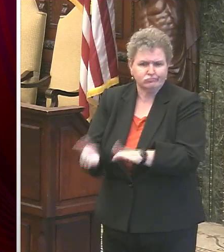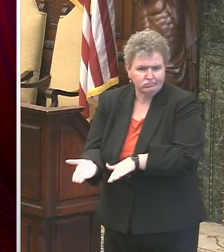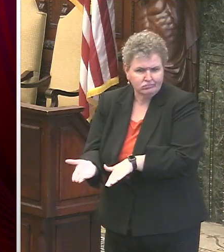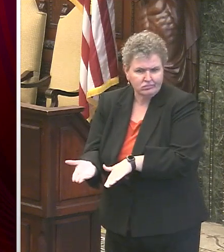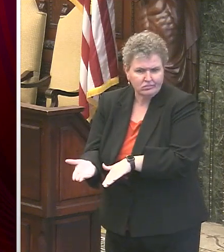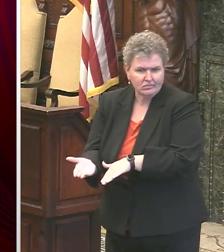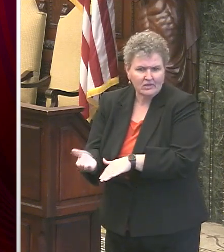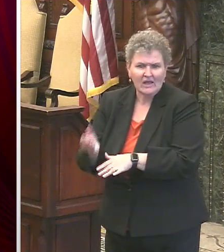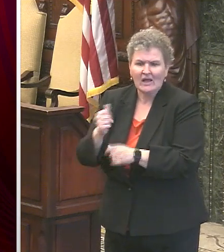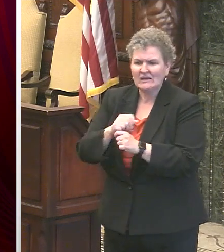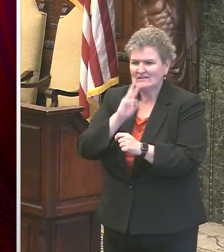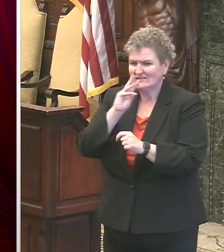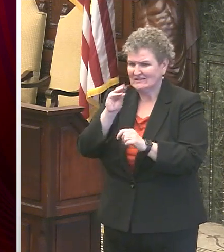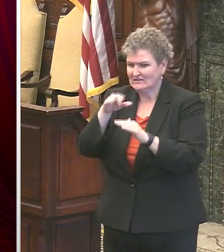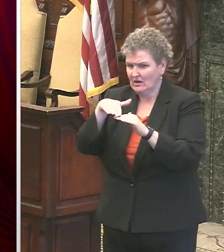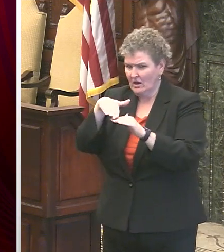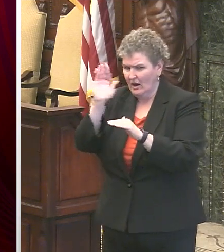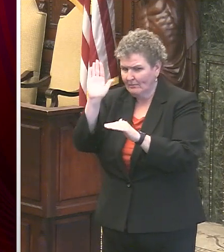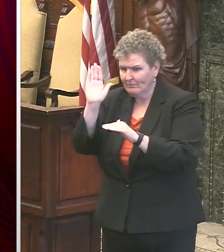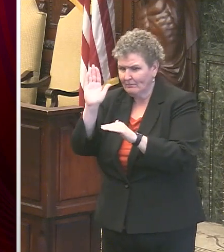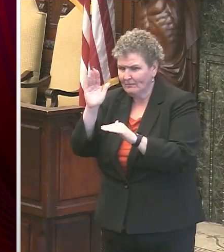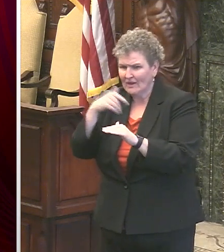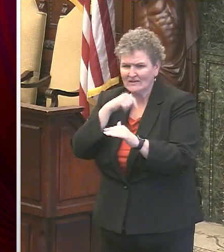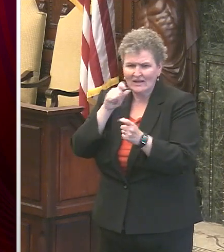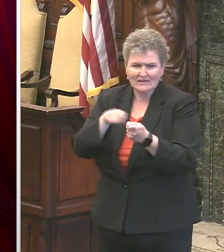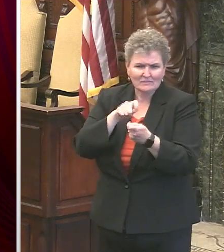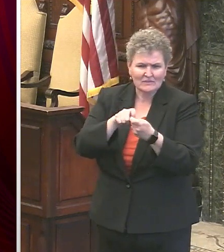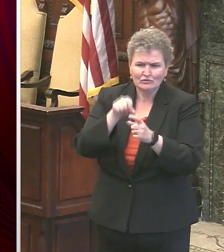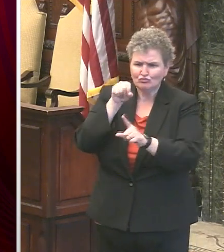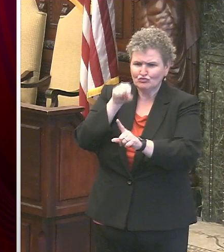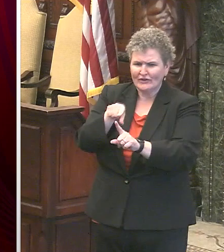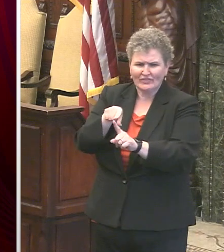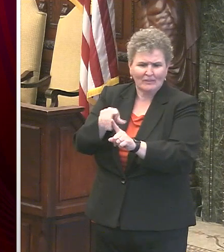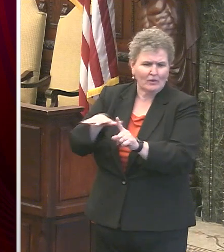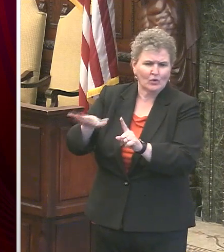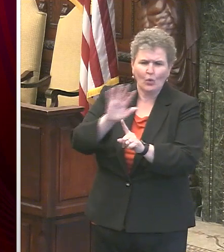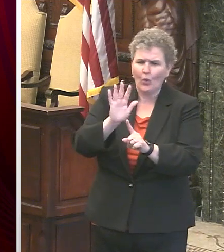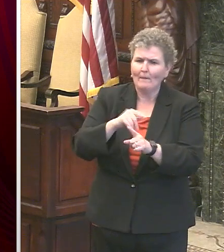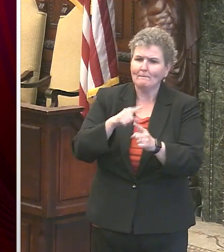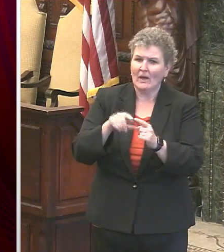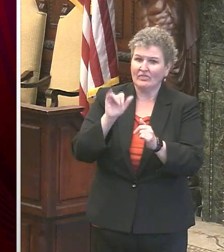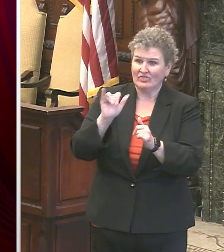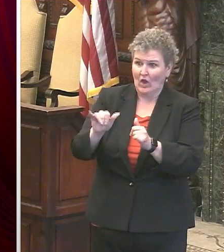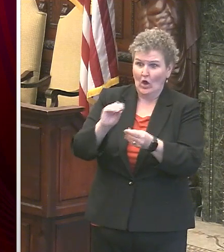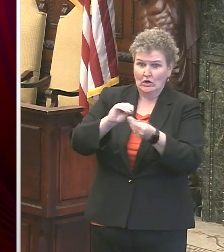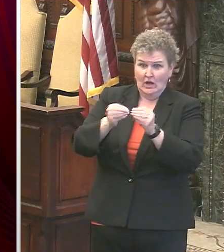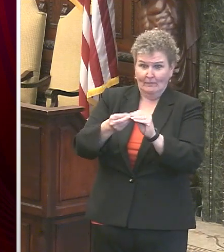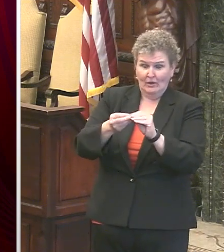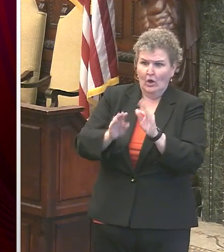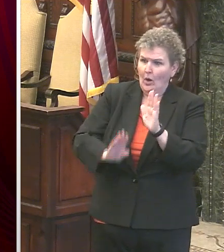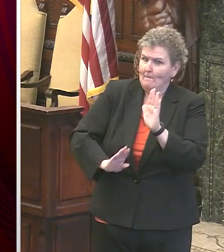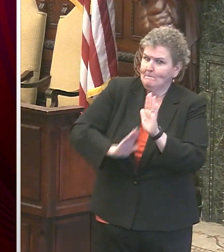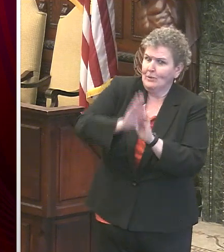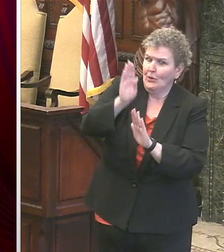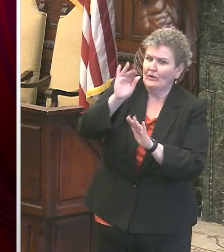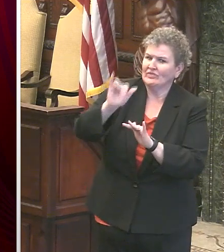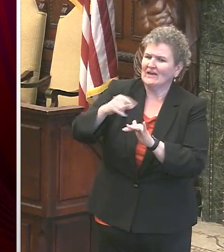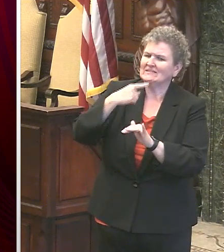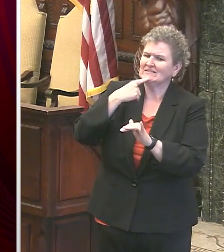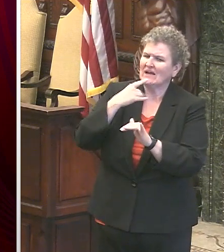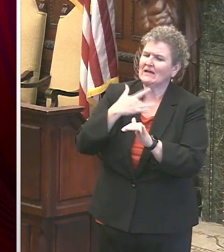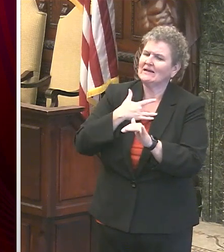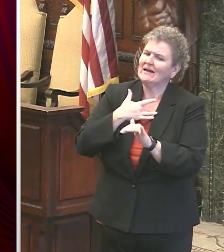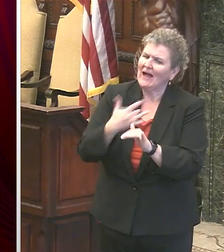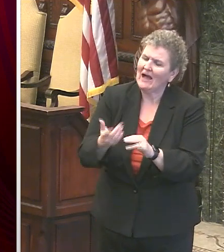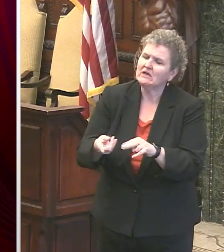60. And I don't have a specific trigger, but that is, if those cases are rising substantially, that says that we're likely to have an increase